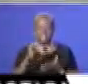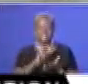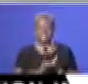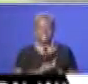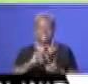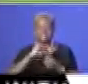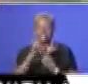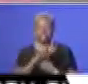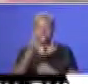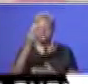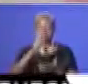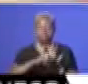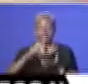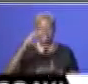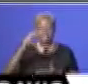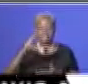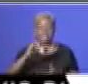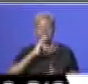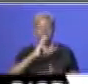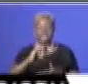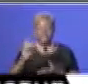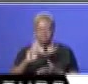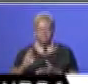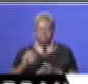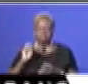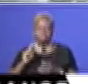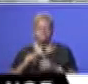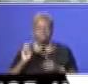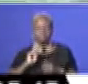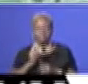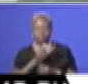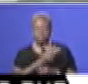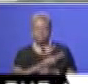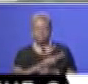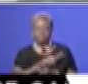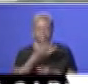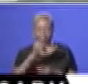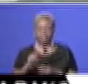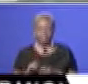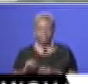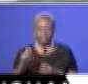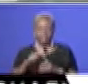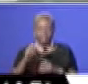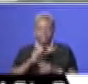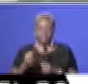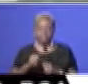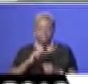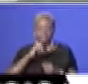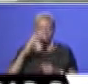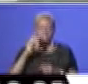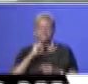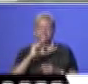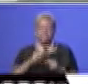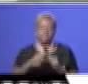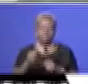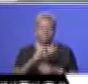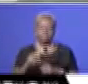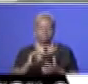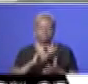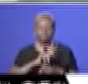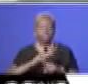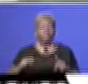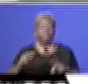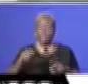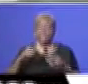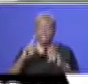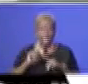social uprising is relevant to us. The elements of that social uprising may not be so relevant, but we should not be